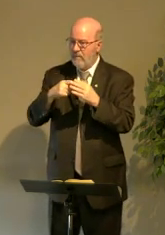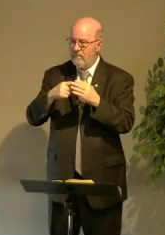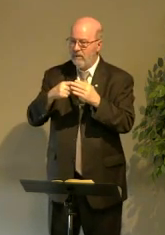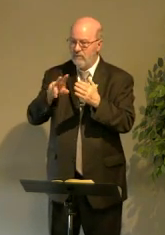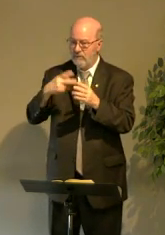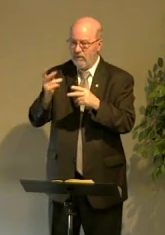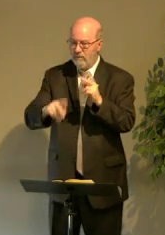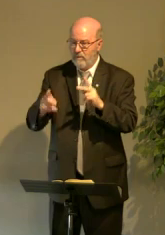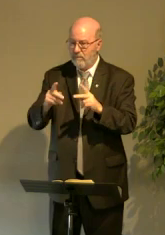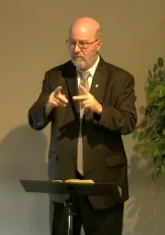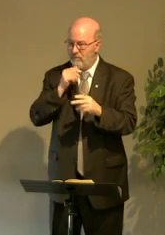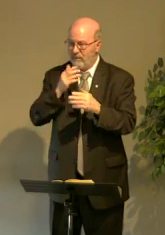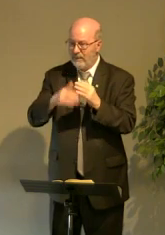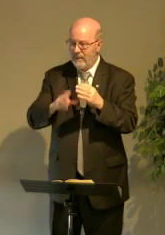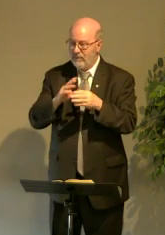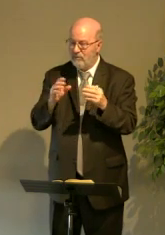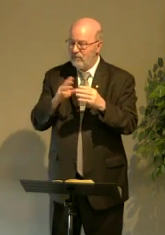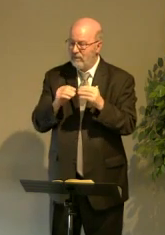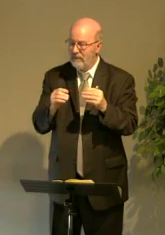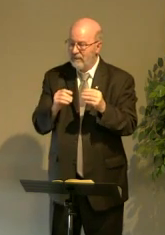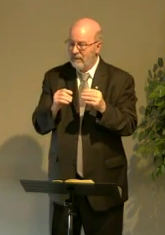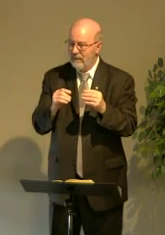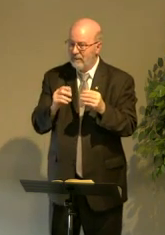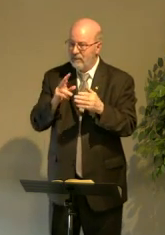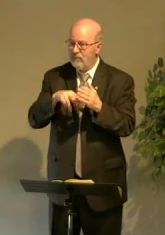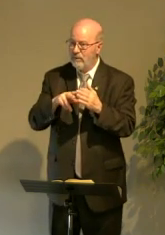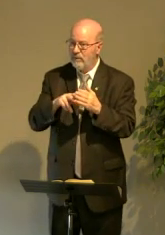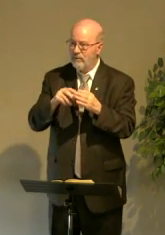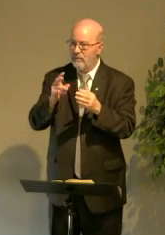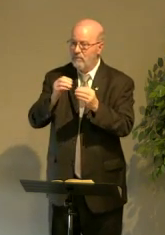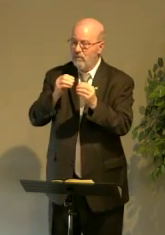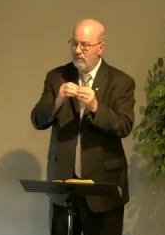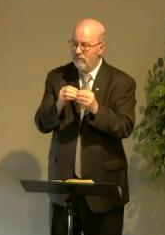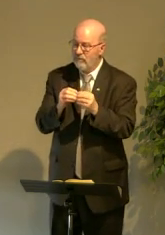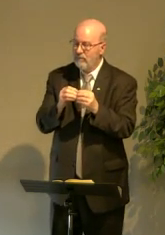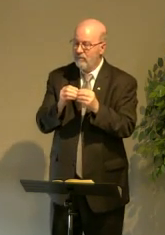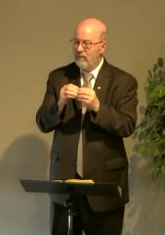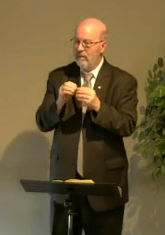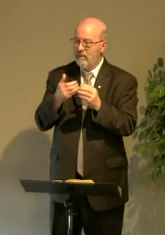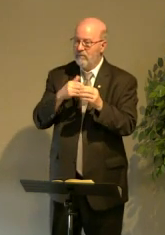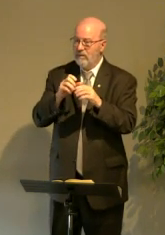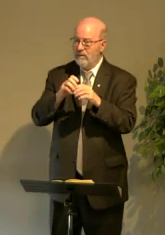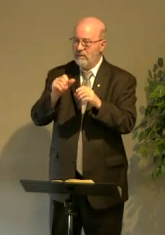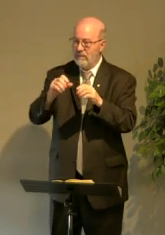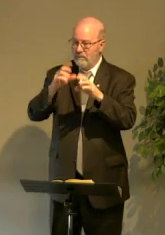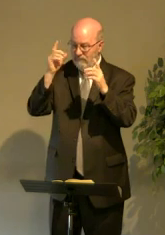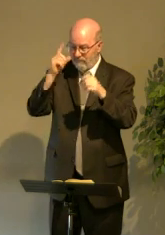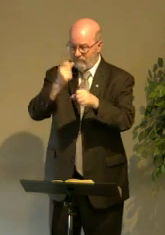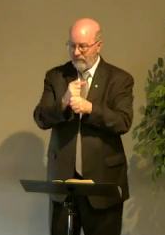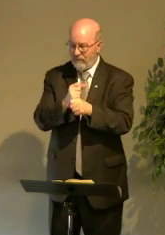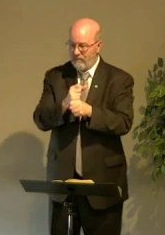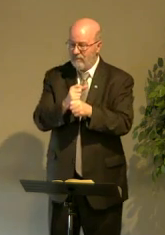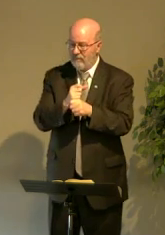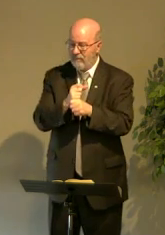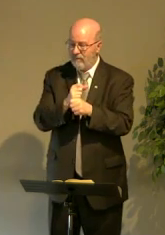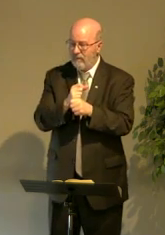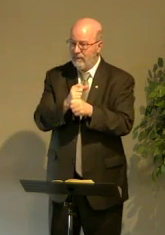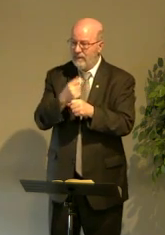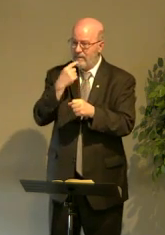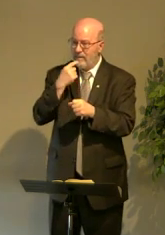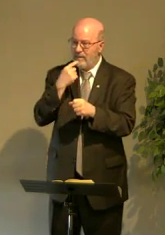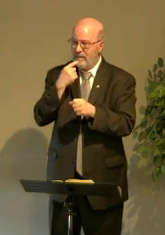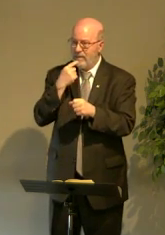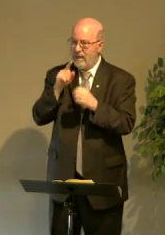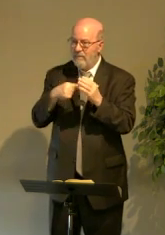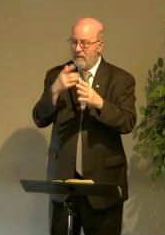fall of men, but that wasn't the end of the story. Let me read you a little bit more of our statement of faith that you'll find on our website. It goes on to